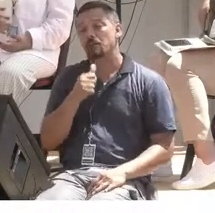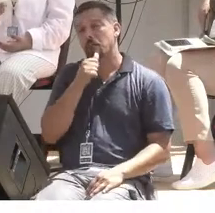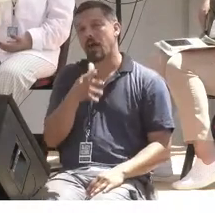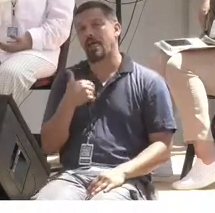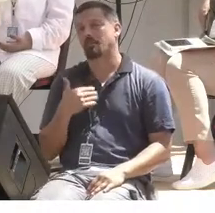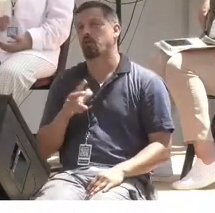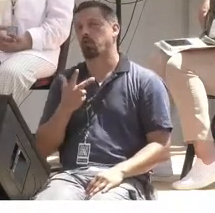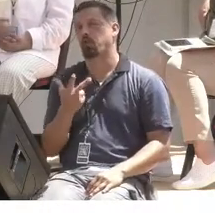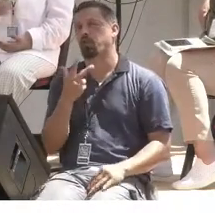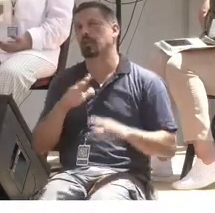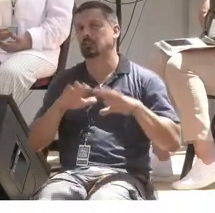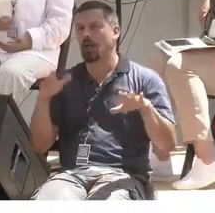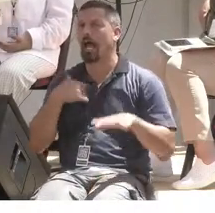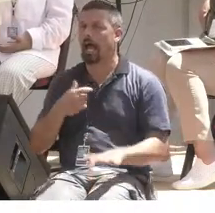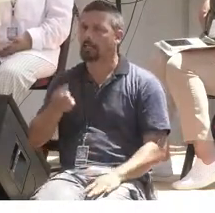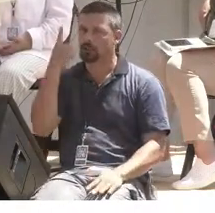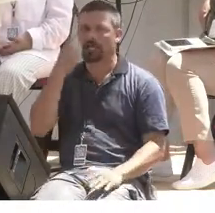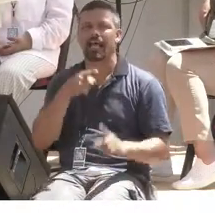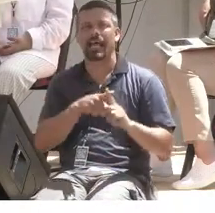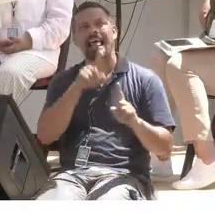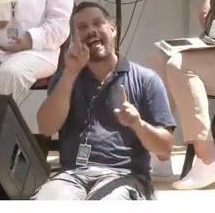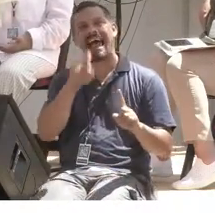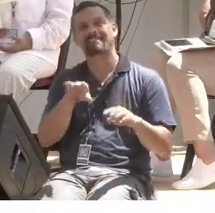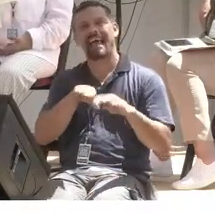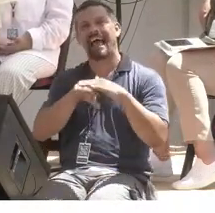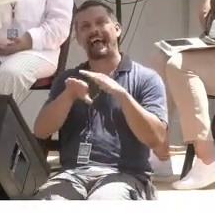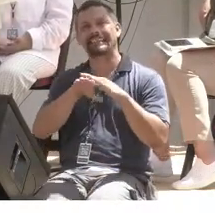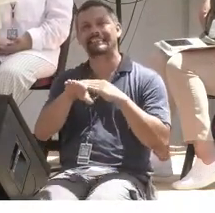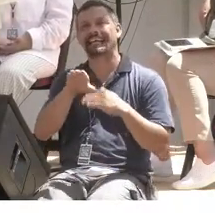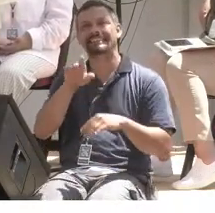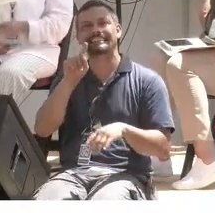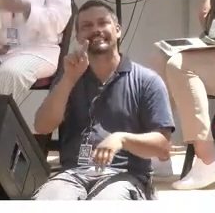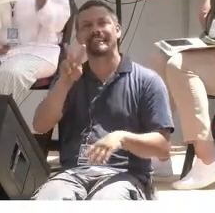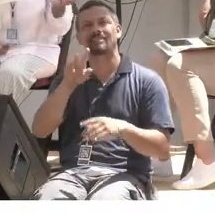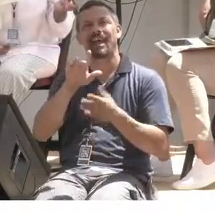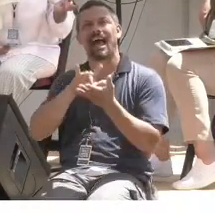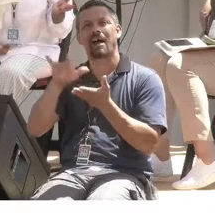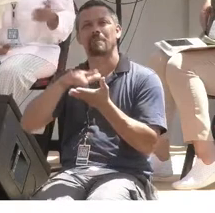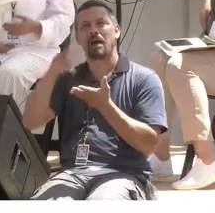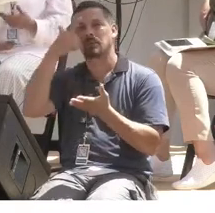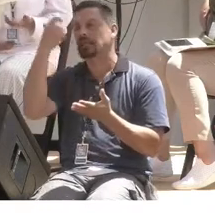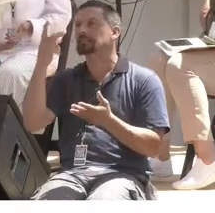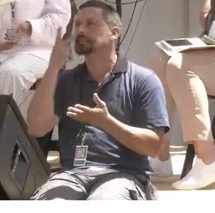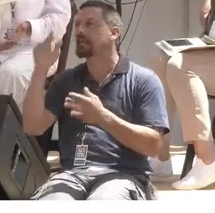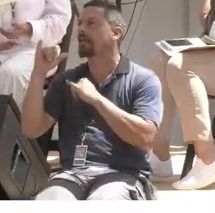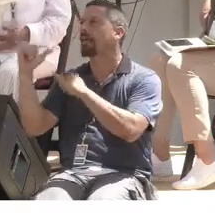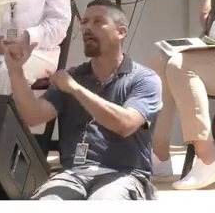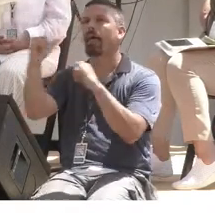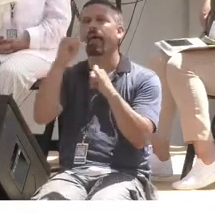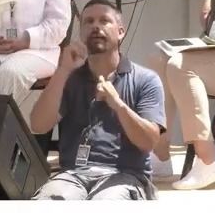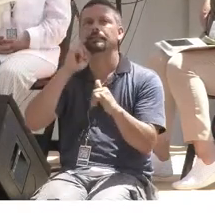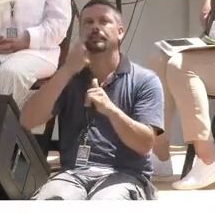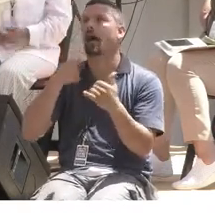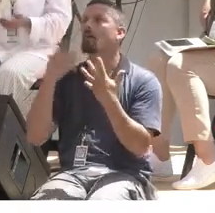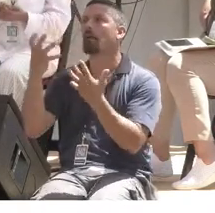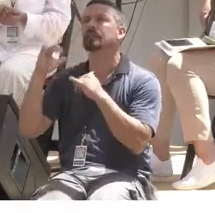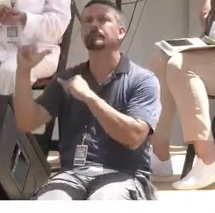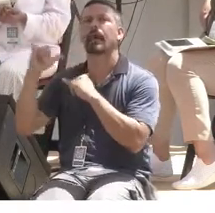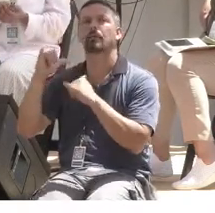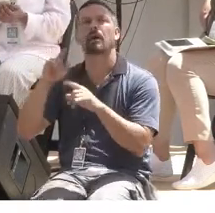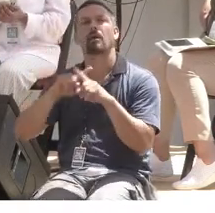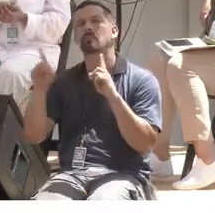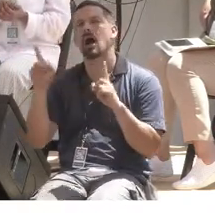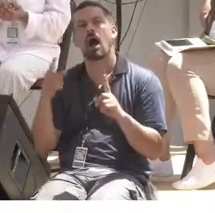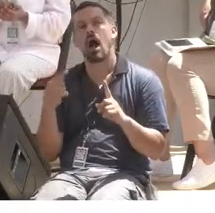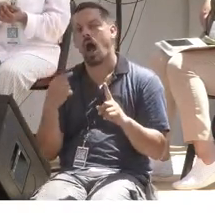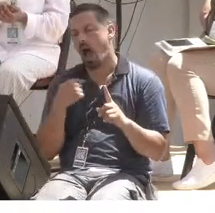I know sometimes they have to get an access to a TV or an iPad because they see others and they will be jealous, you know. But I always keep